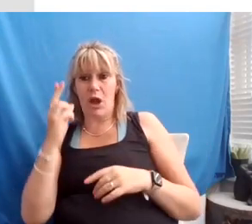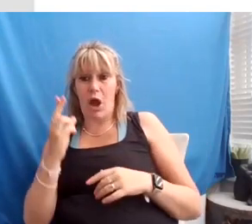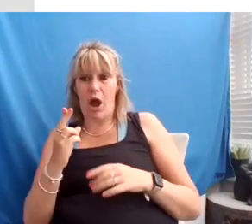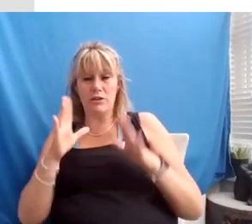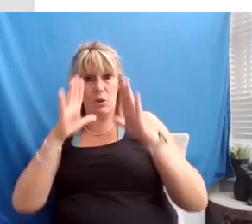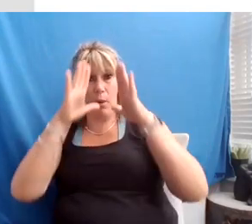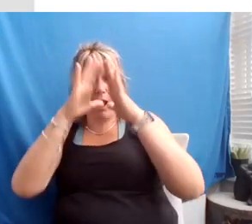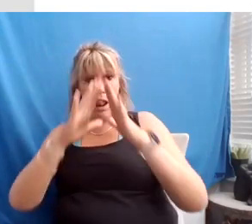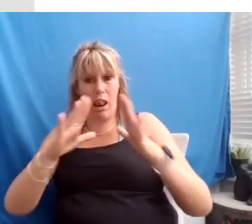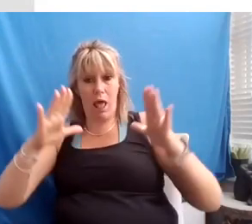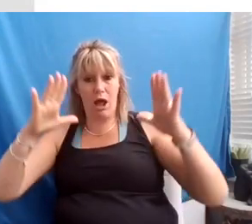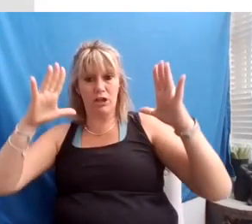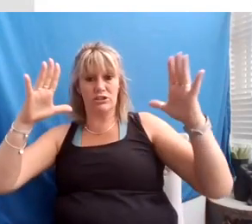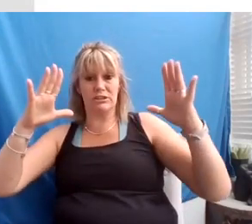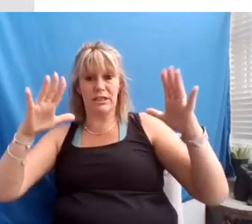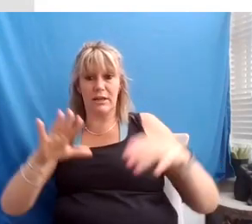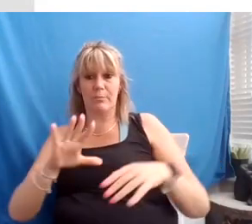it to